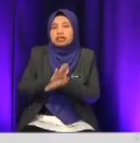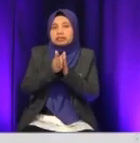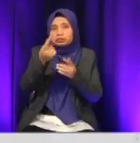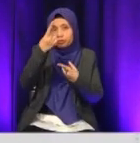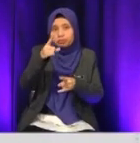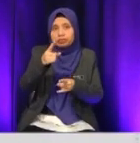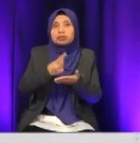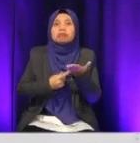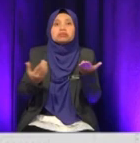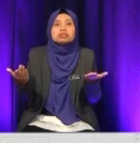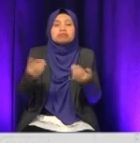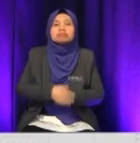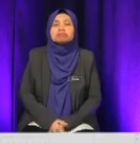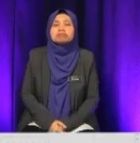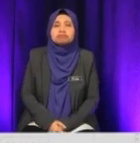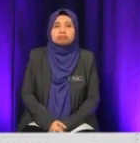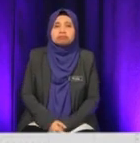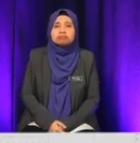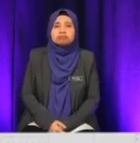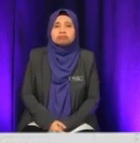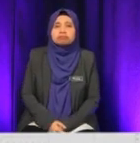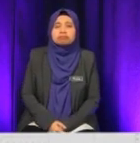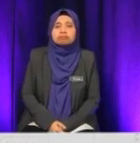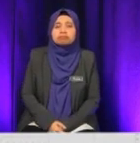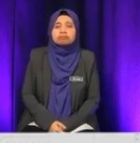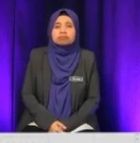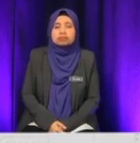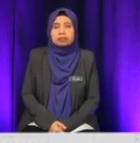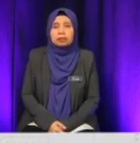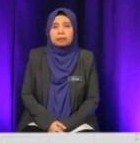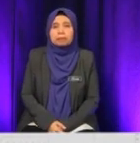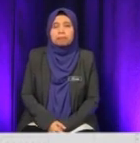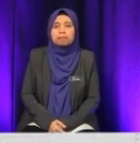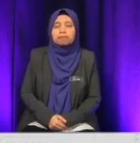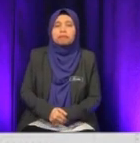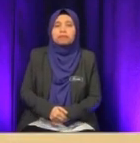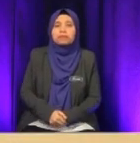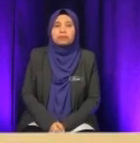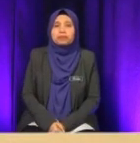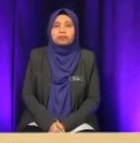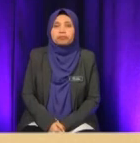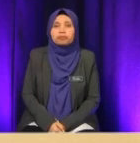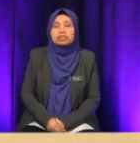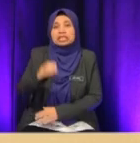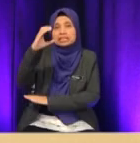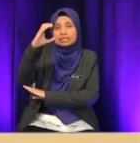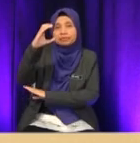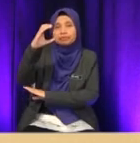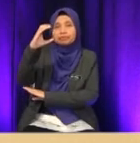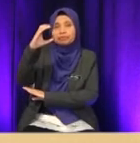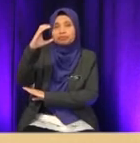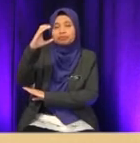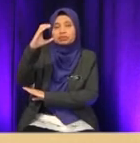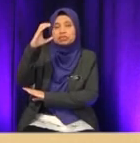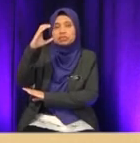Yes. Okay, let's see. So how do elderly or disabled people benefit from Good Gym? Tasneem answer C. Yes. So they